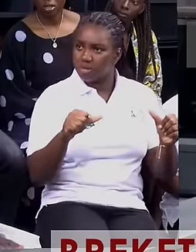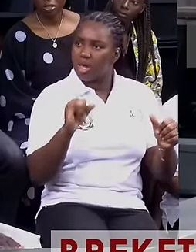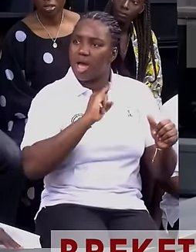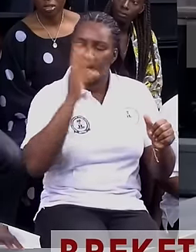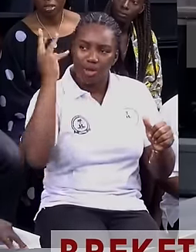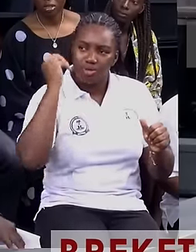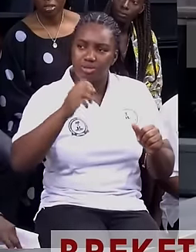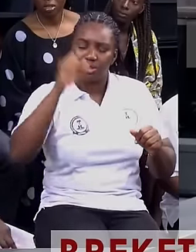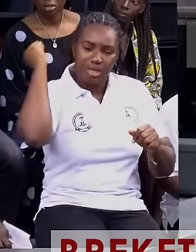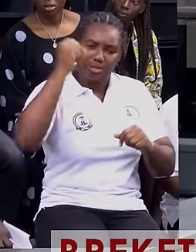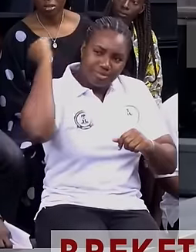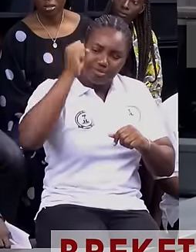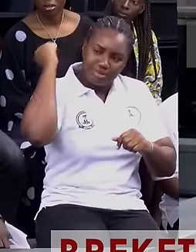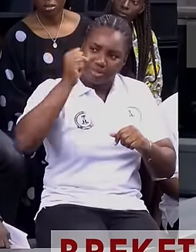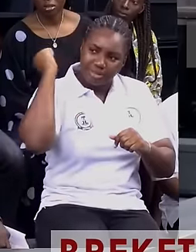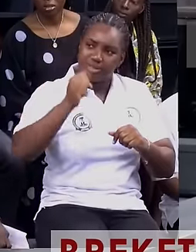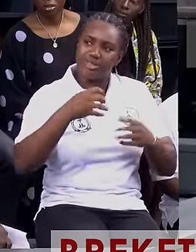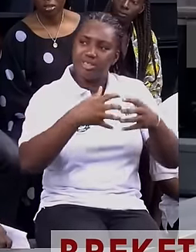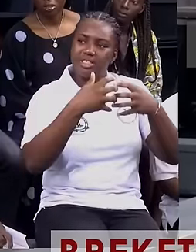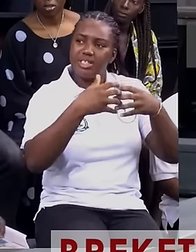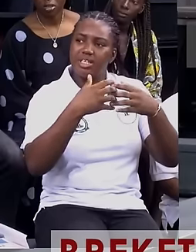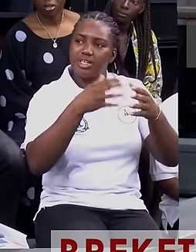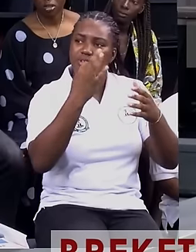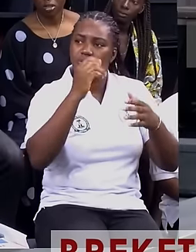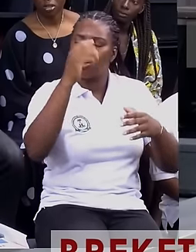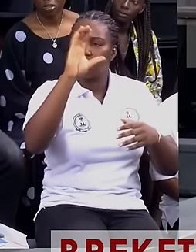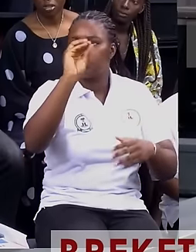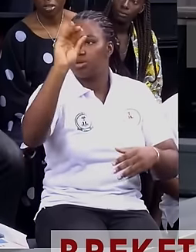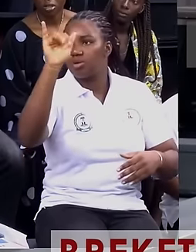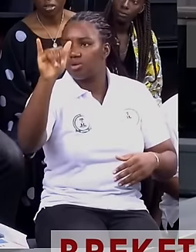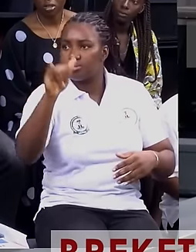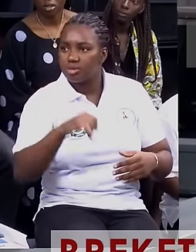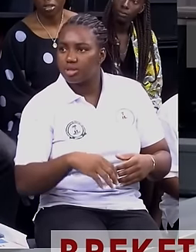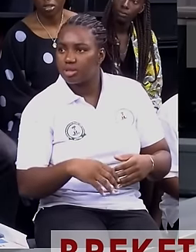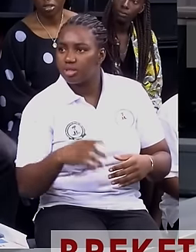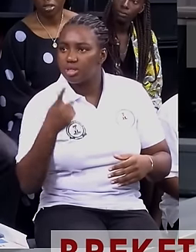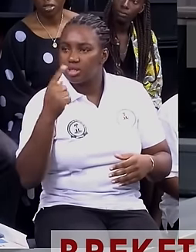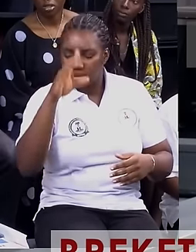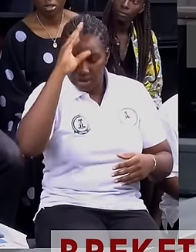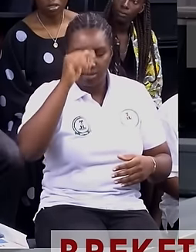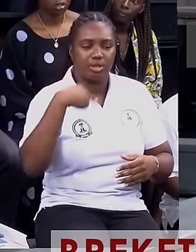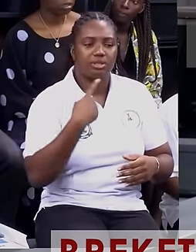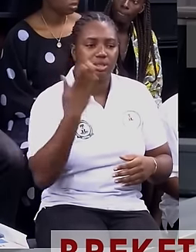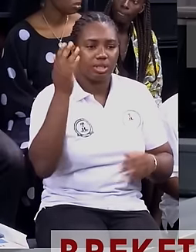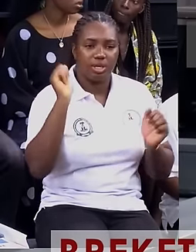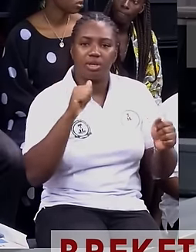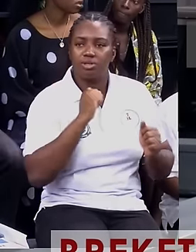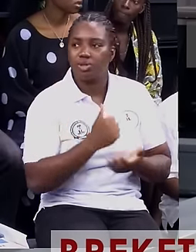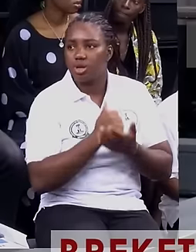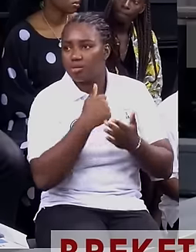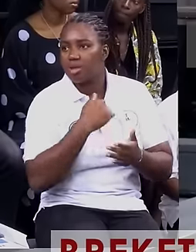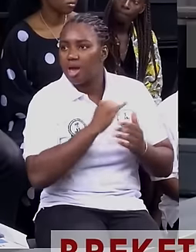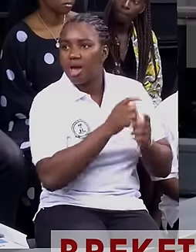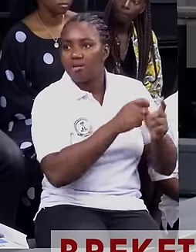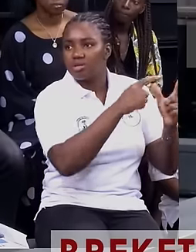of the company. Please help me, kidnappers. They are pursuing me. The man said they cannot help me. Mm-hmm. I went to another